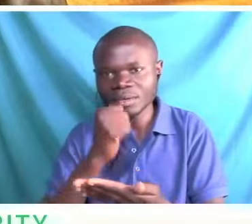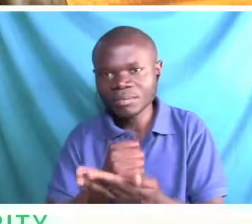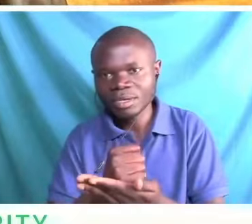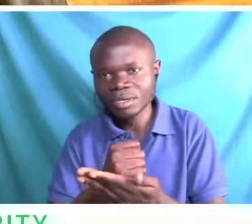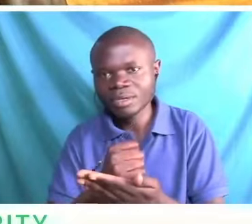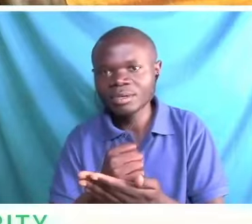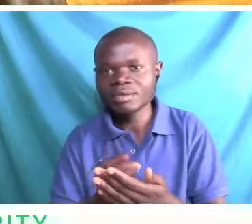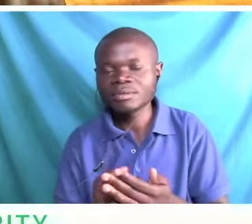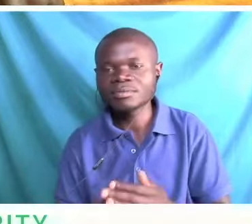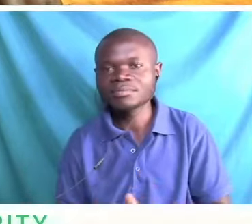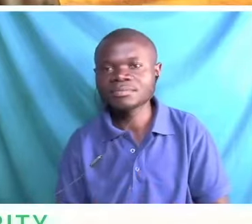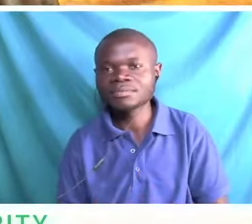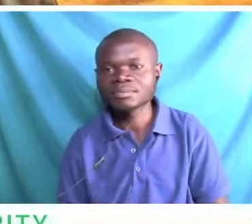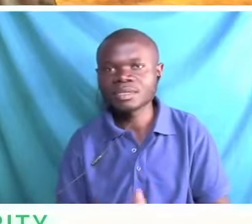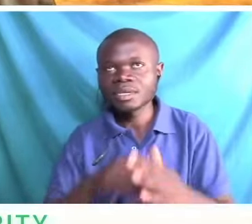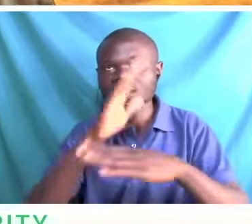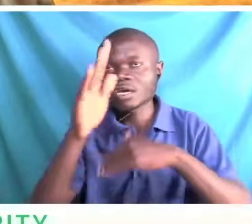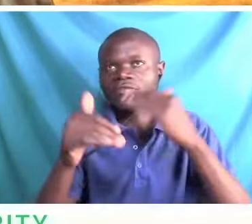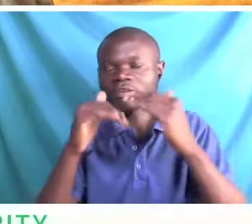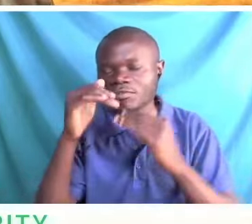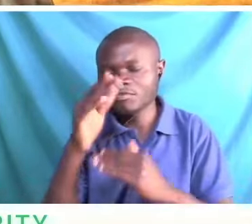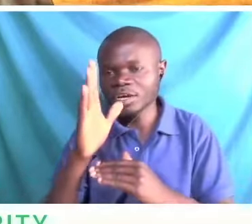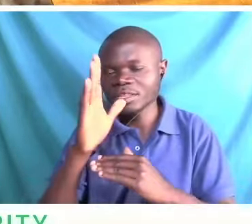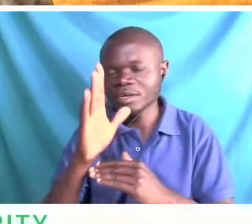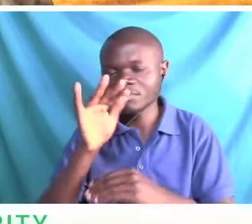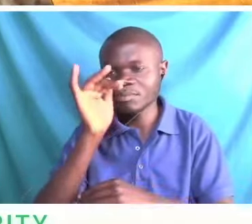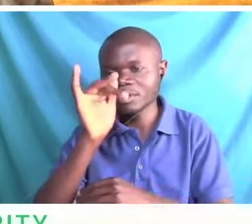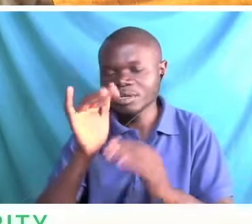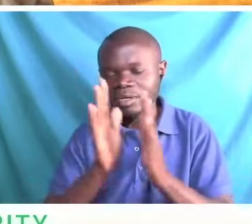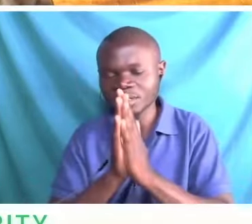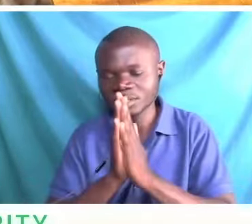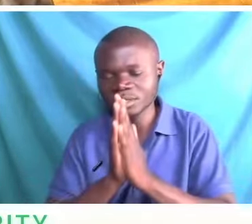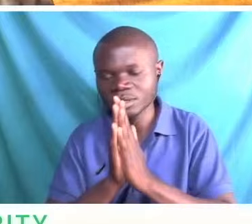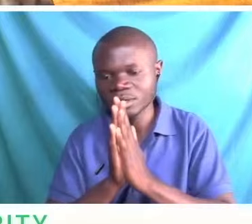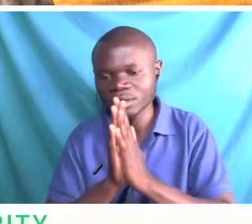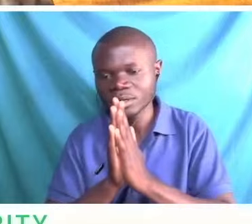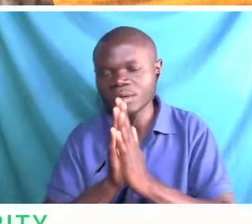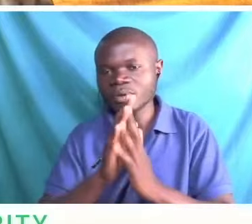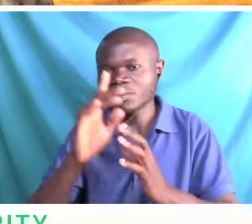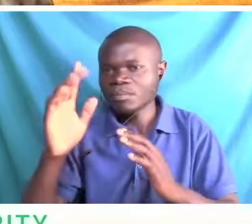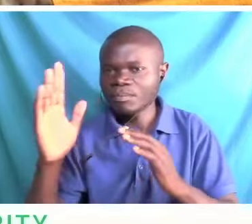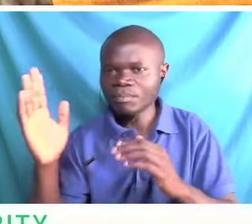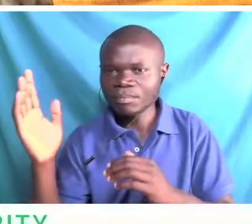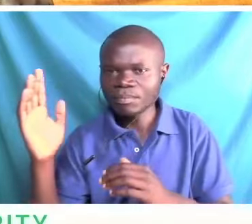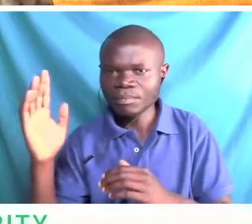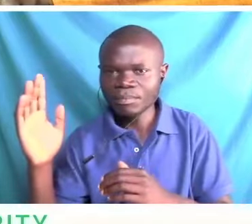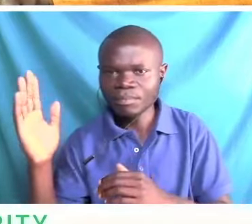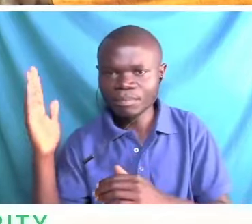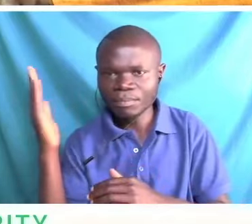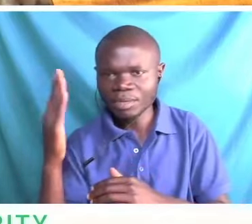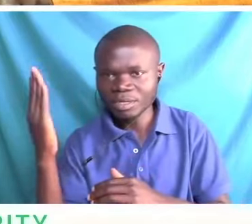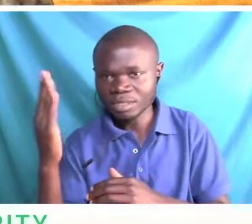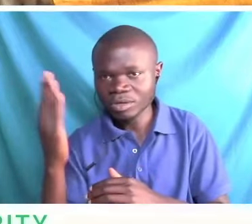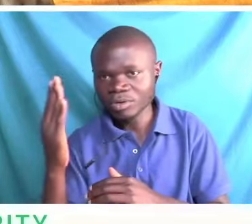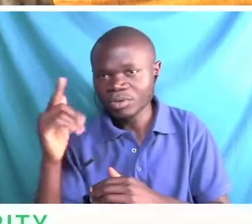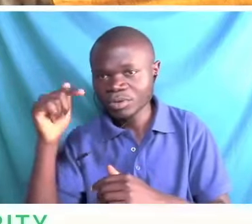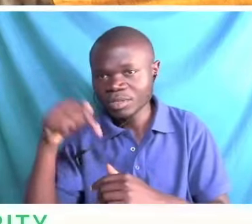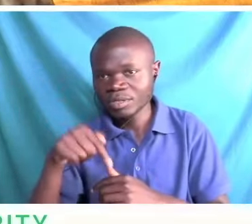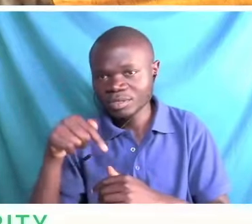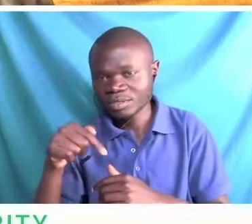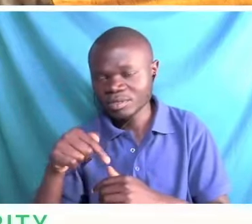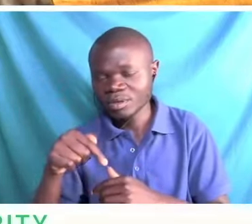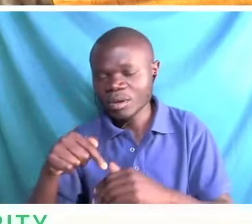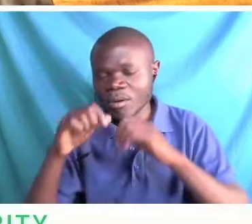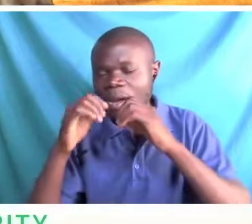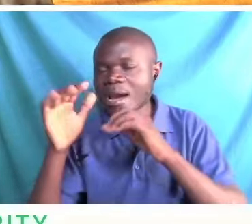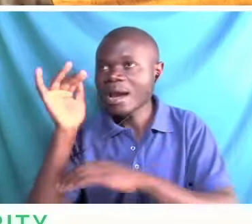amen. Heavenly Father, I want to pray and ask that you minister to these that have said this prayer. I ask that your blessing